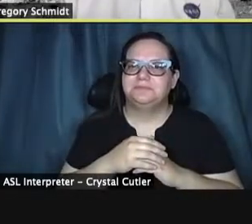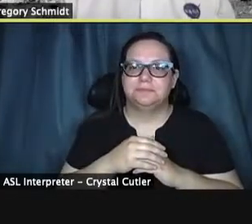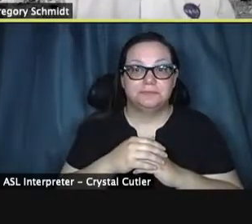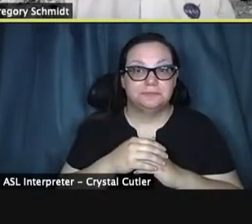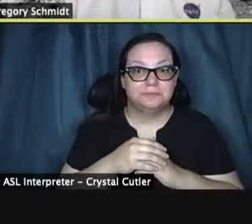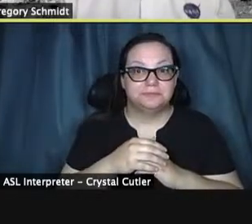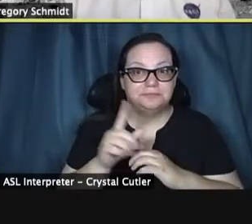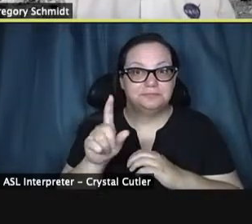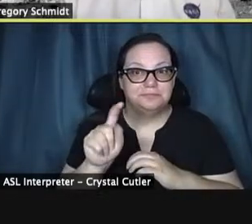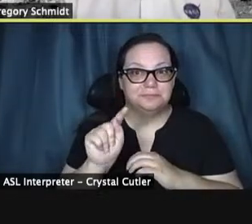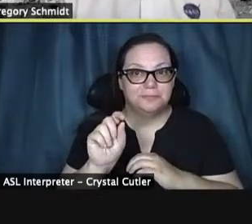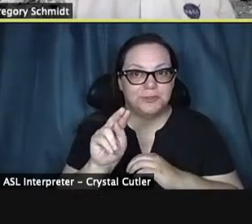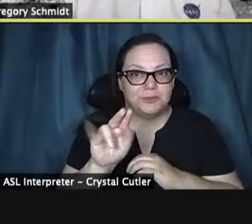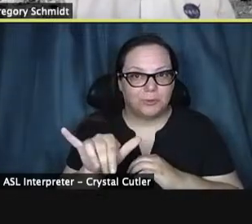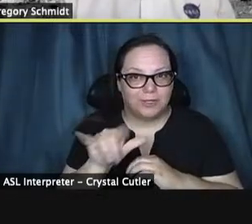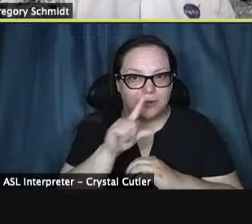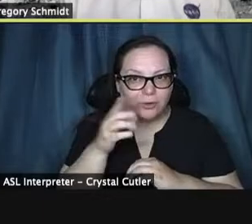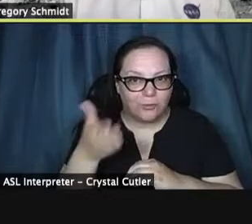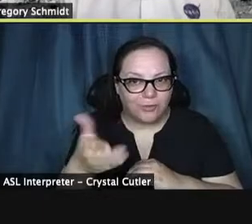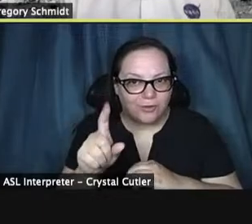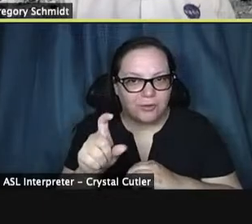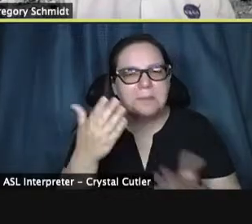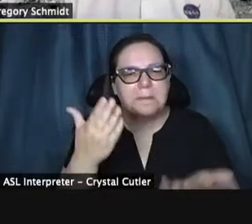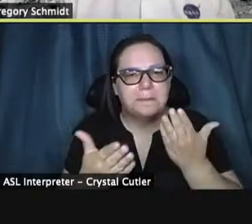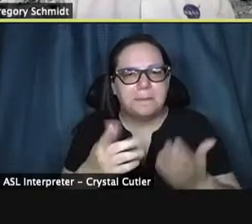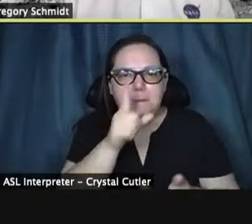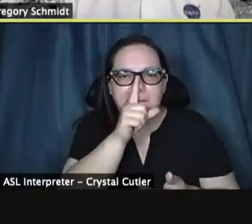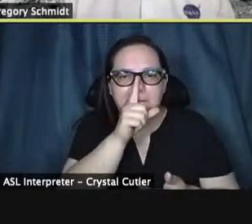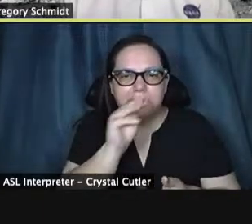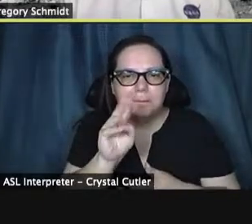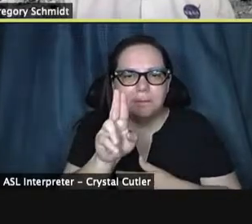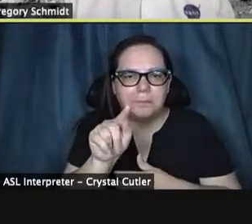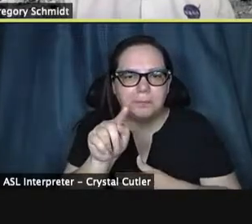Oh, Tony, are you there? You may be on mute.